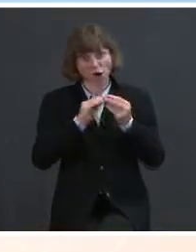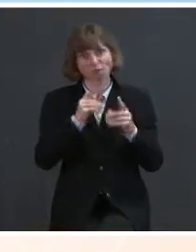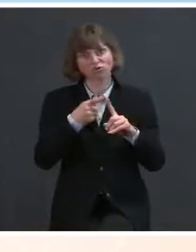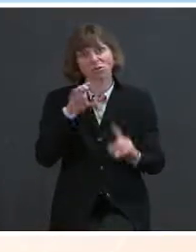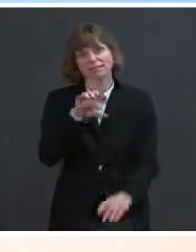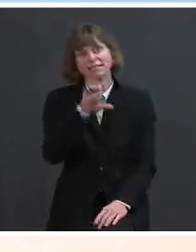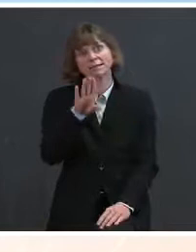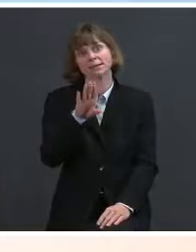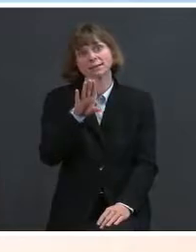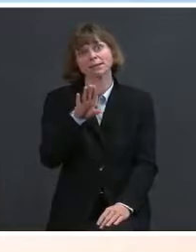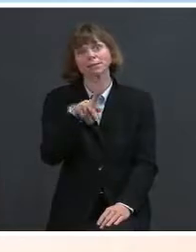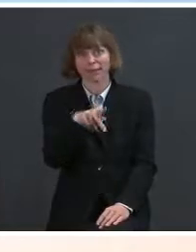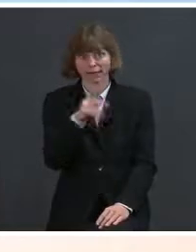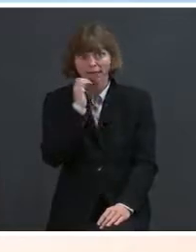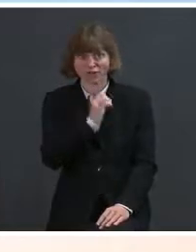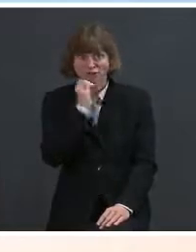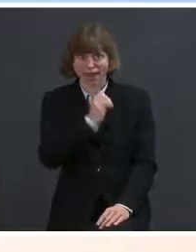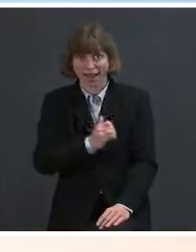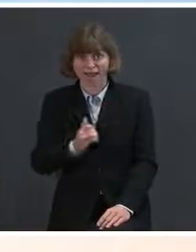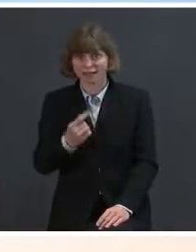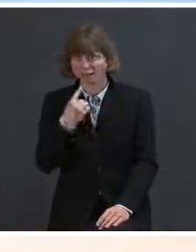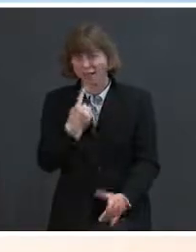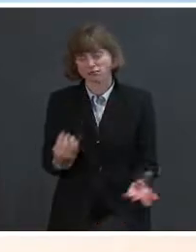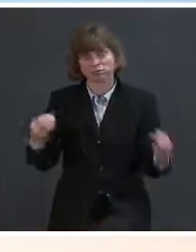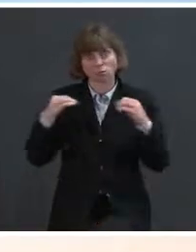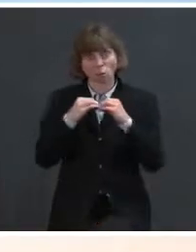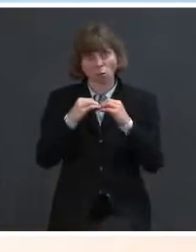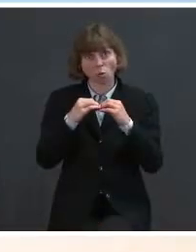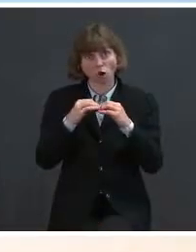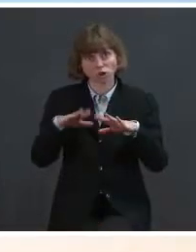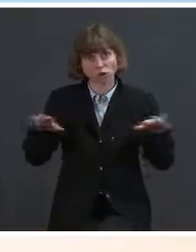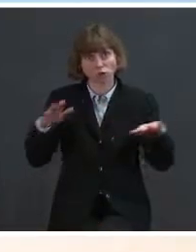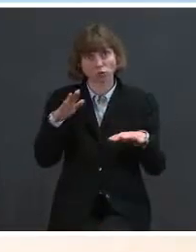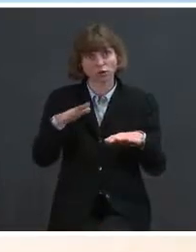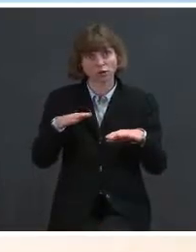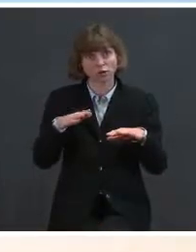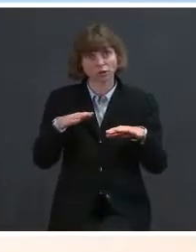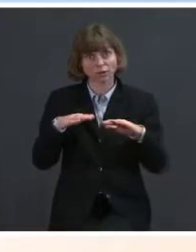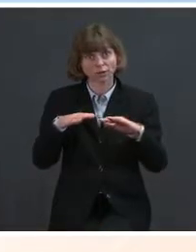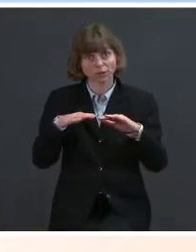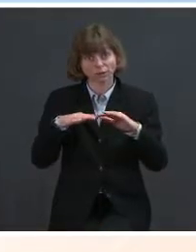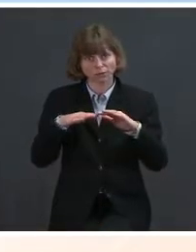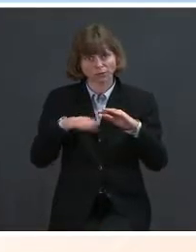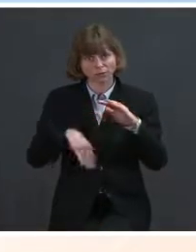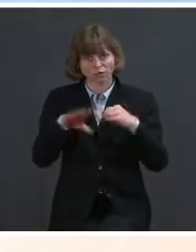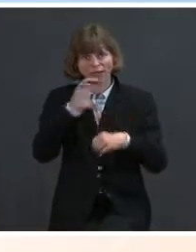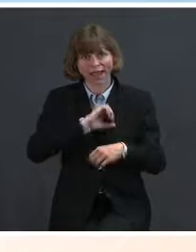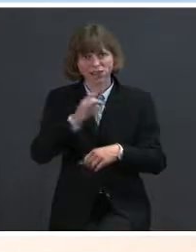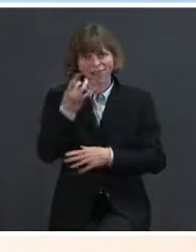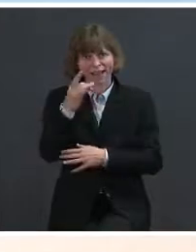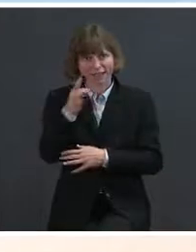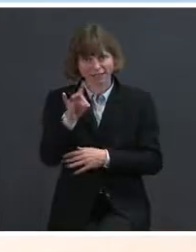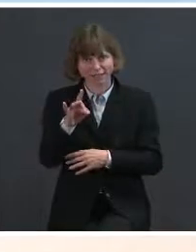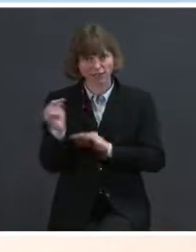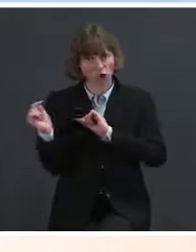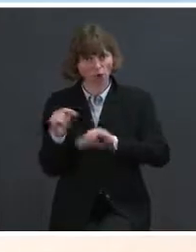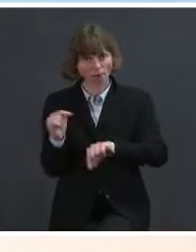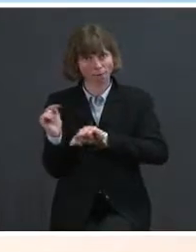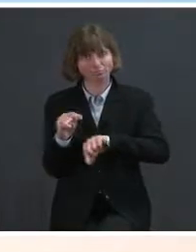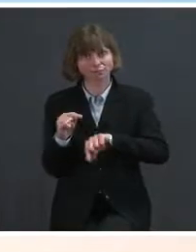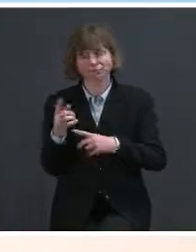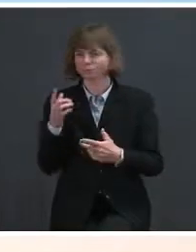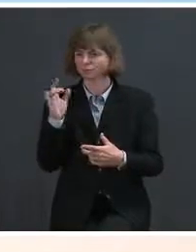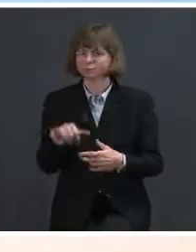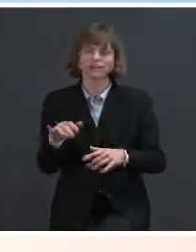on a regular basis. We know there are more children under the age of 18 who are, of course, coming across the border. That is consistent with what